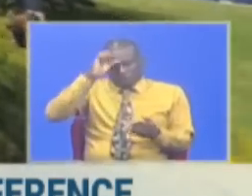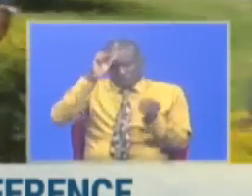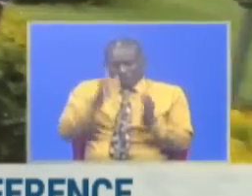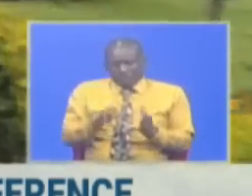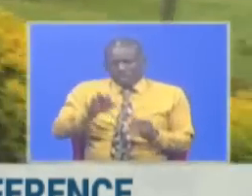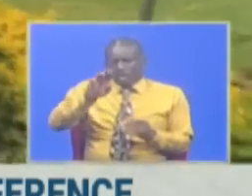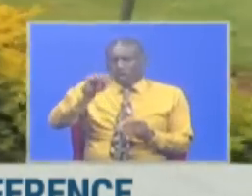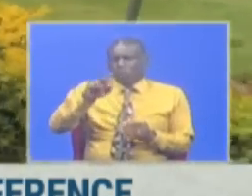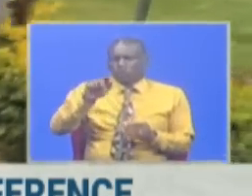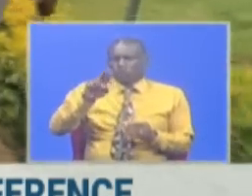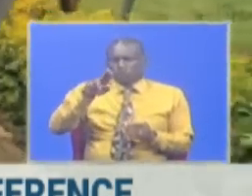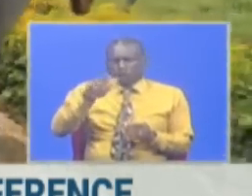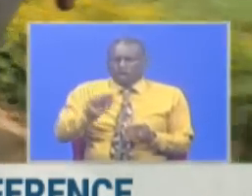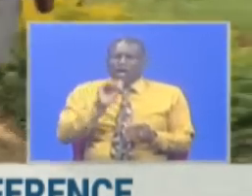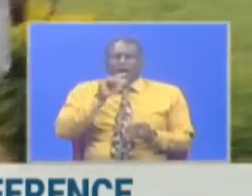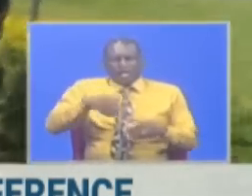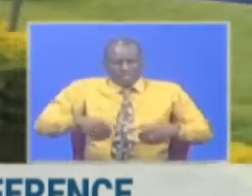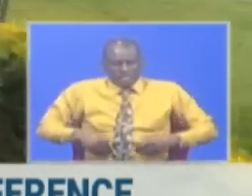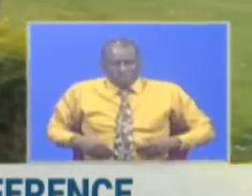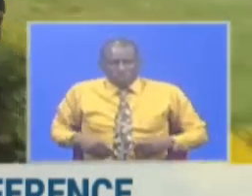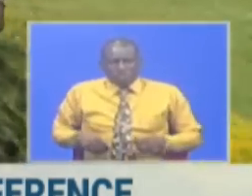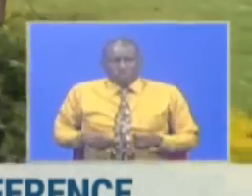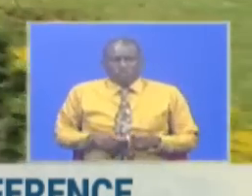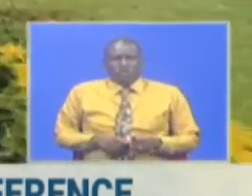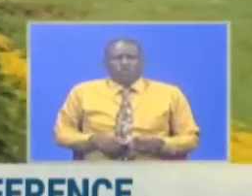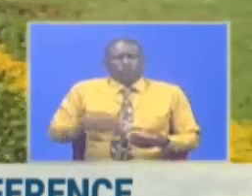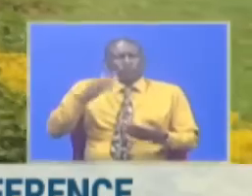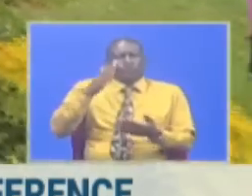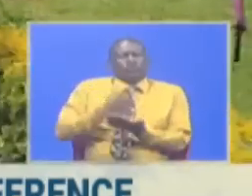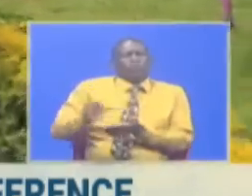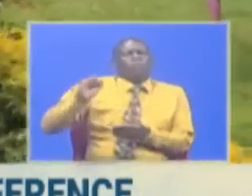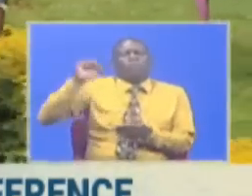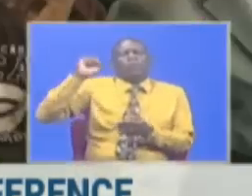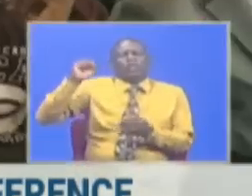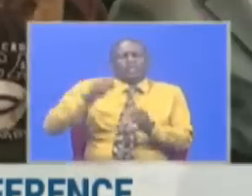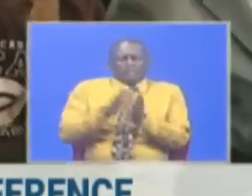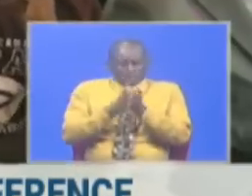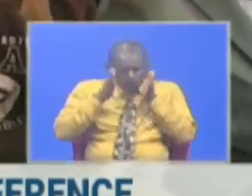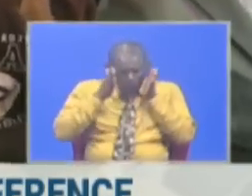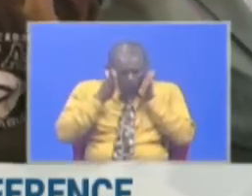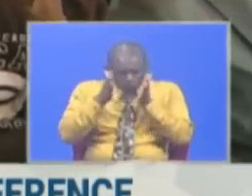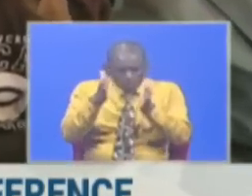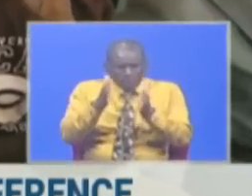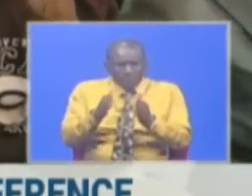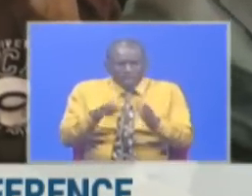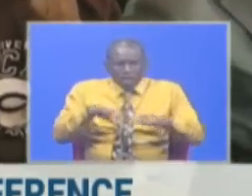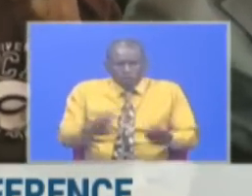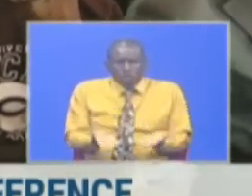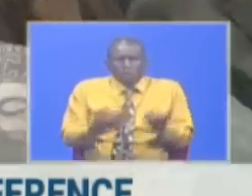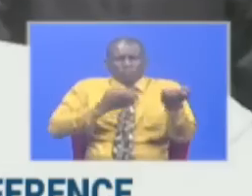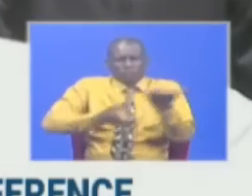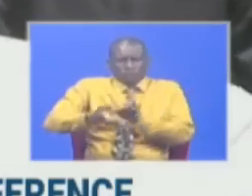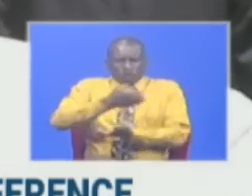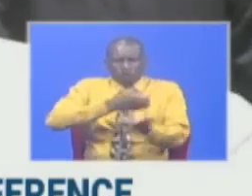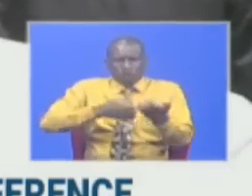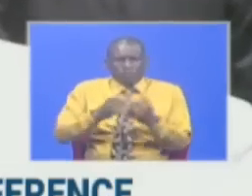his part, urged the youth to shun divisive politics and focus more on enhancing their economic well-being. Stories of Kenya to not be